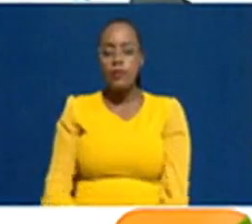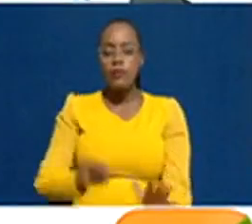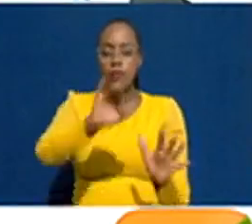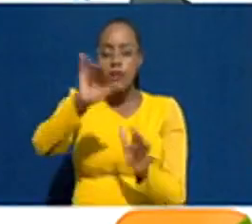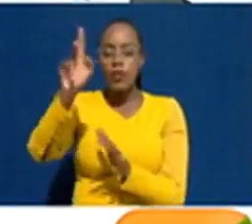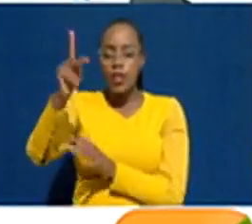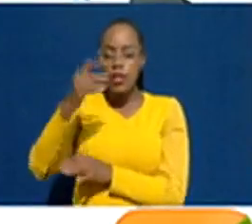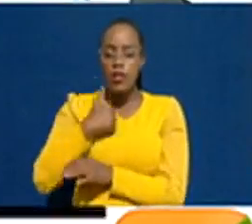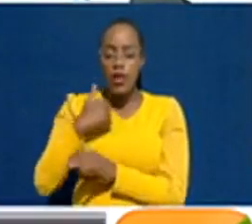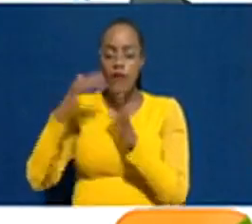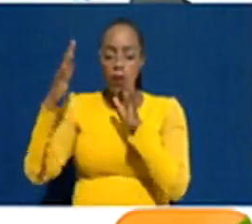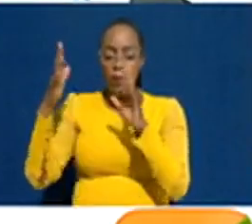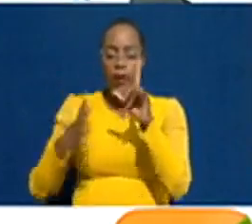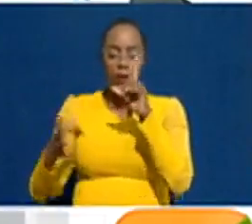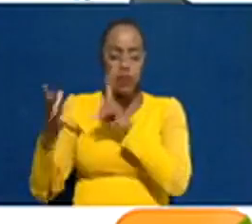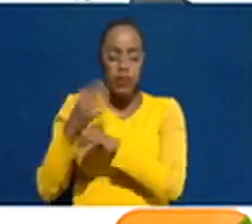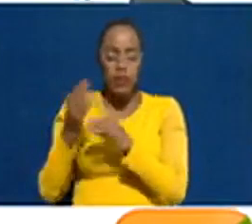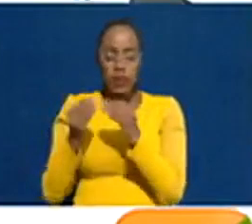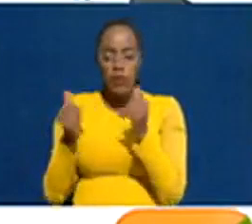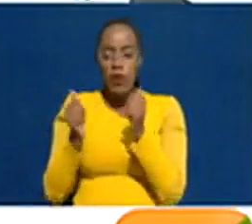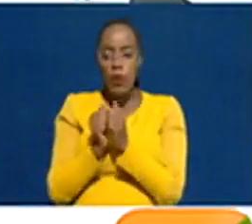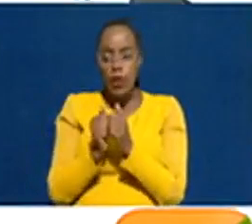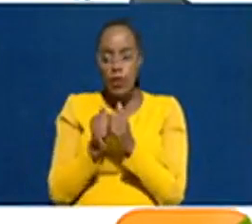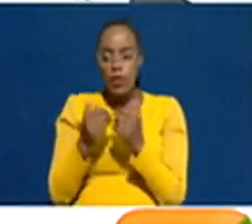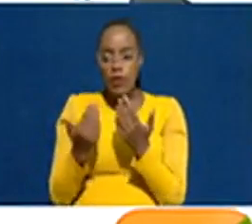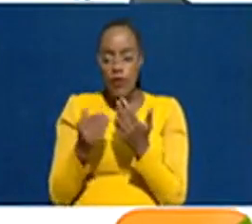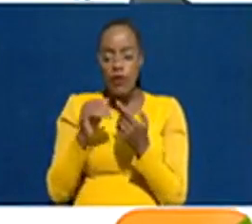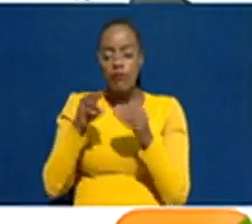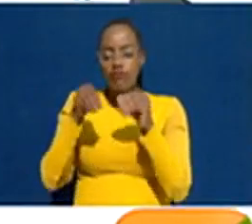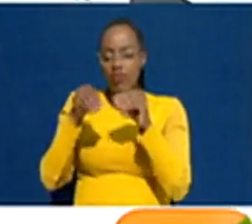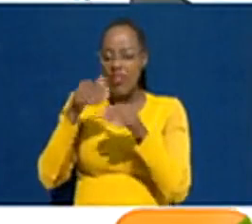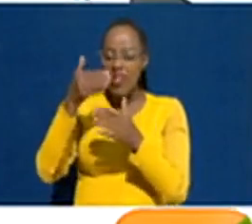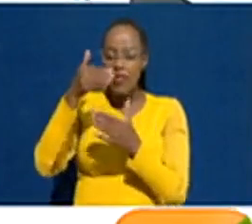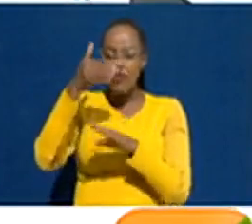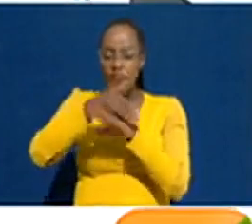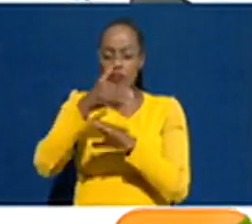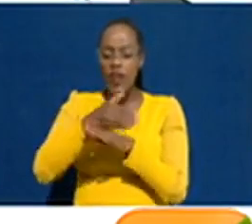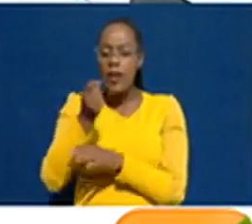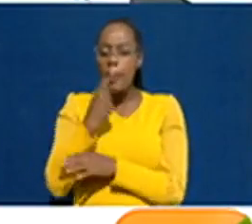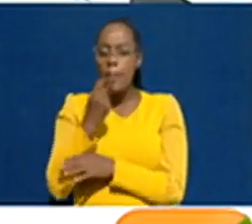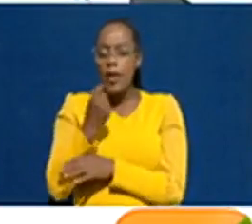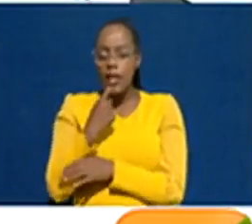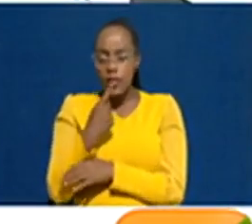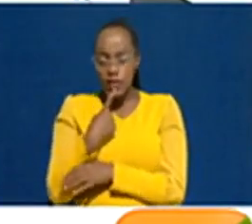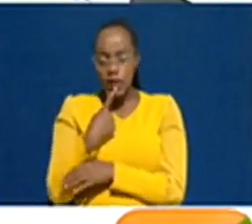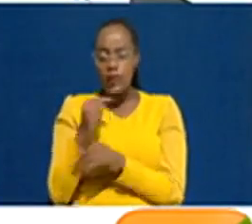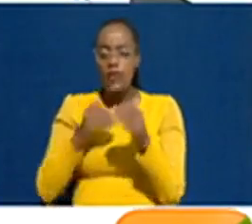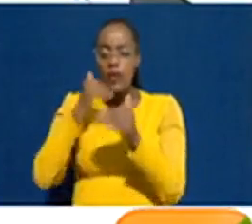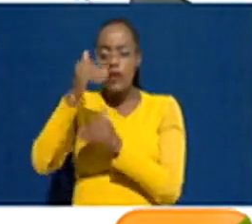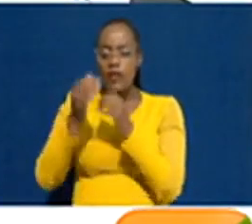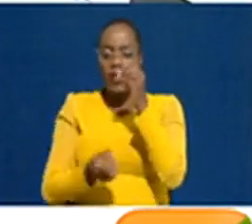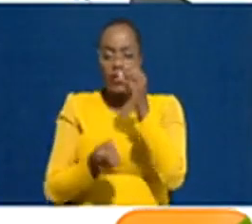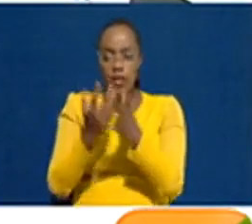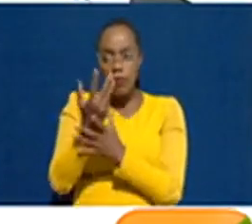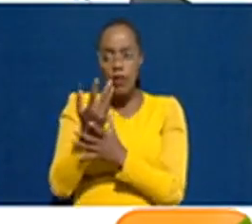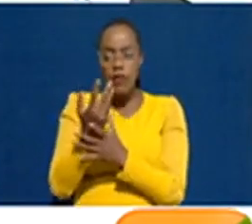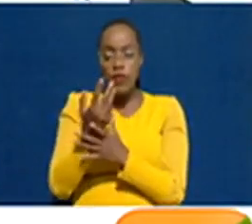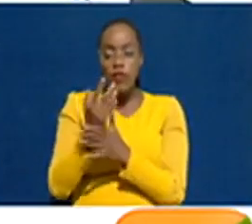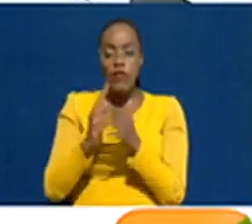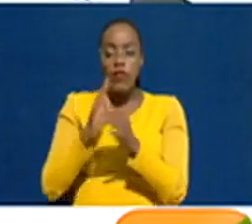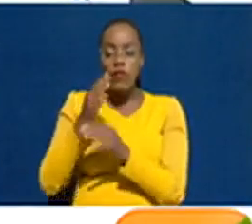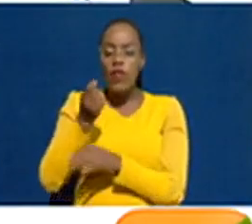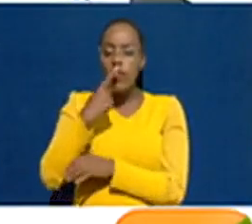Kenya has made great strides in dealing with substandard and counterfeit medicines in the market following the establishment of